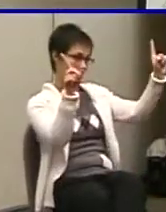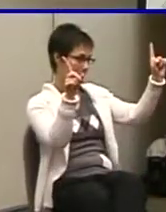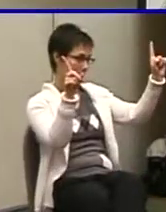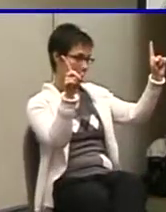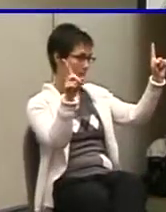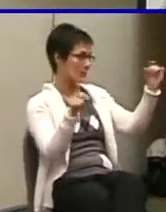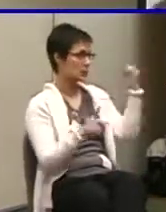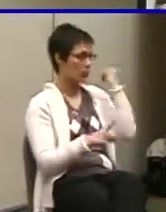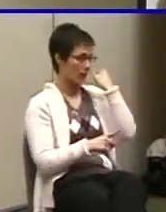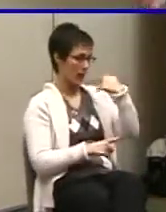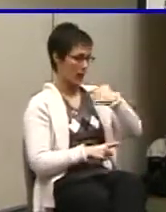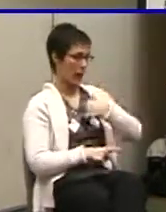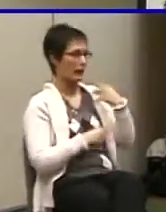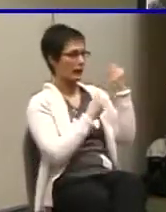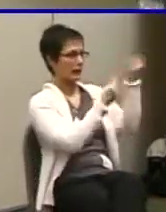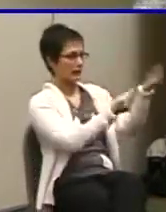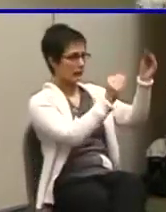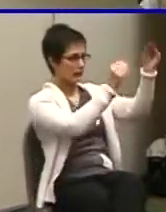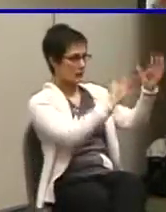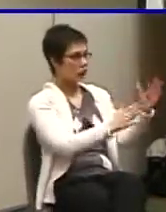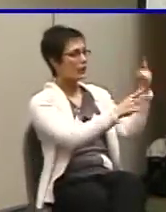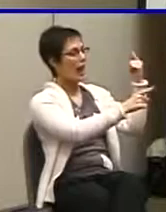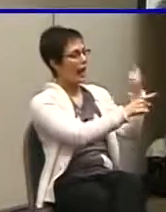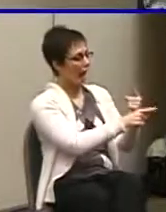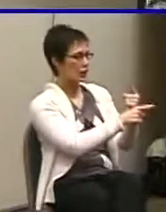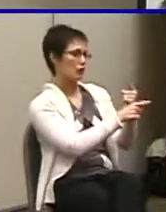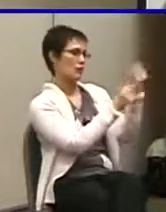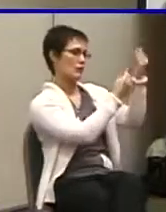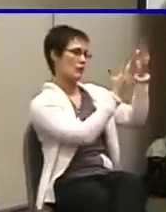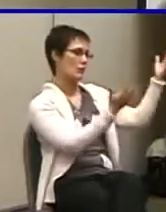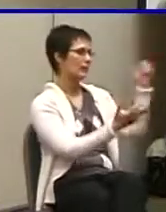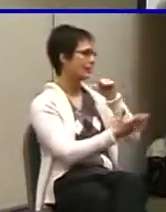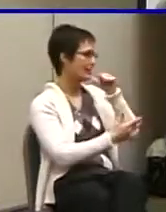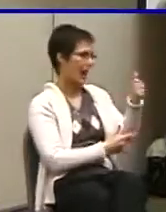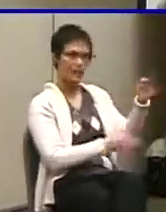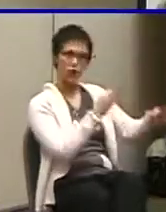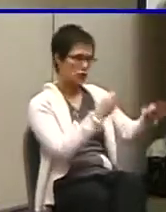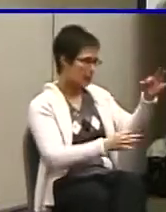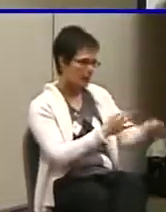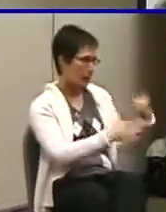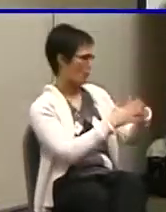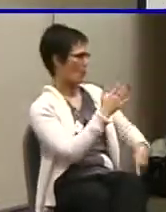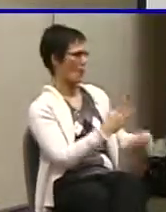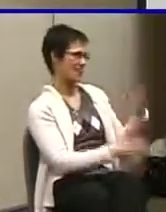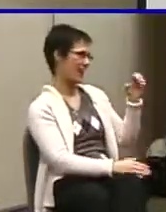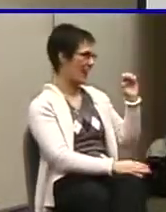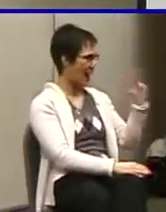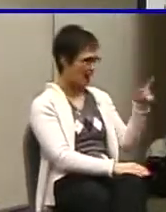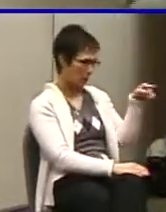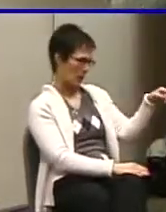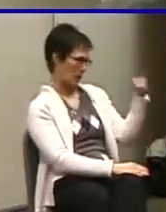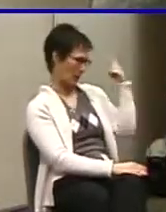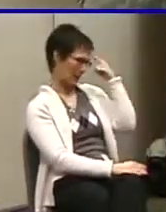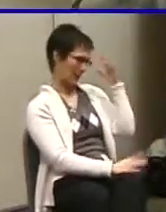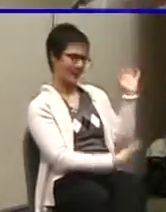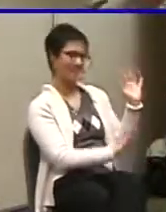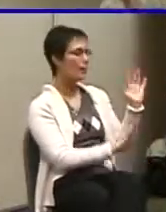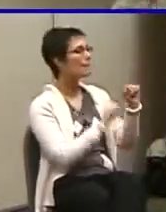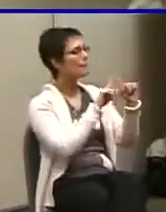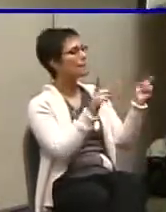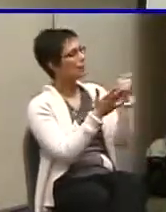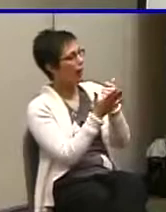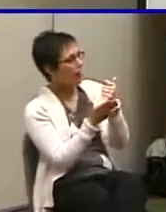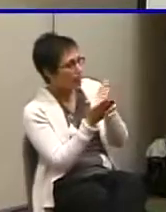teachers accurate information, non-judgmental, you know, in terms of nothing, you know, boy, what the heck what were you thinking, you know, but help